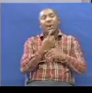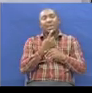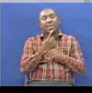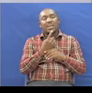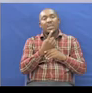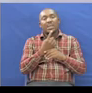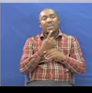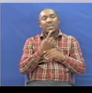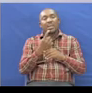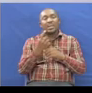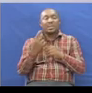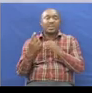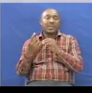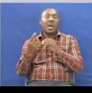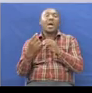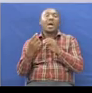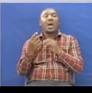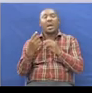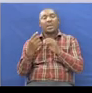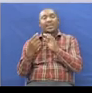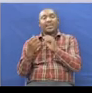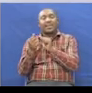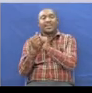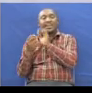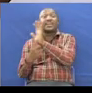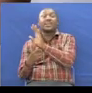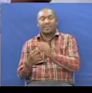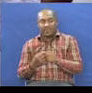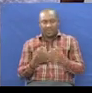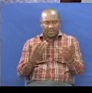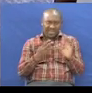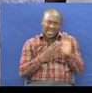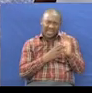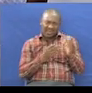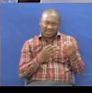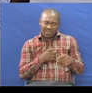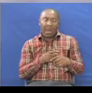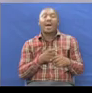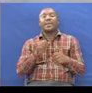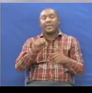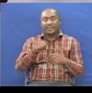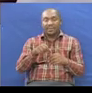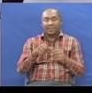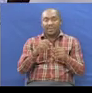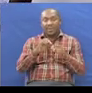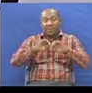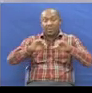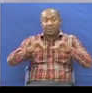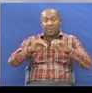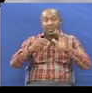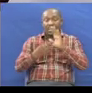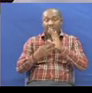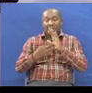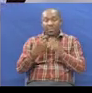is 16. What about 8? Is 96 divisible by 8? Yes. That is 8 times, if I divide this by 8, that will be